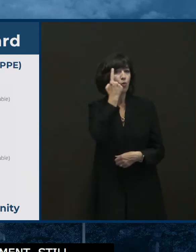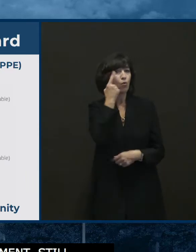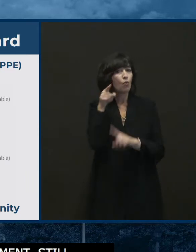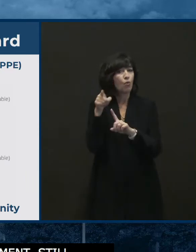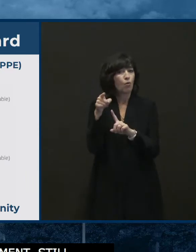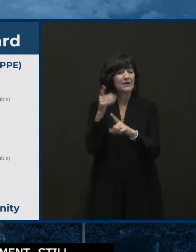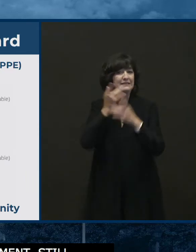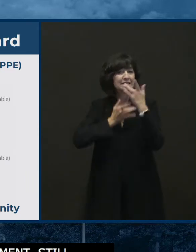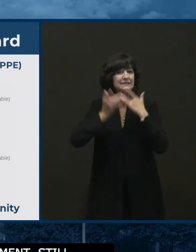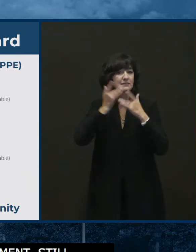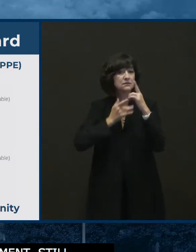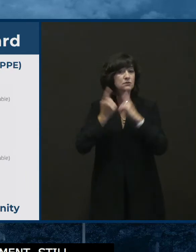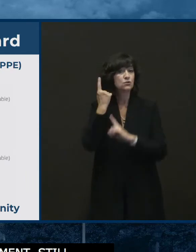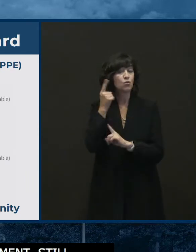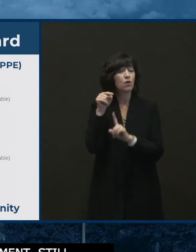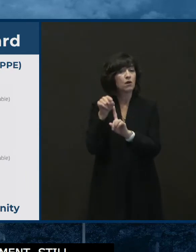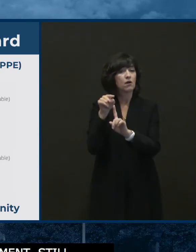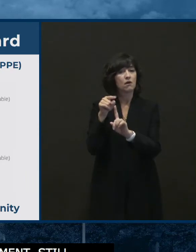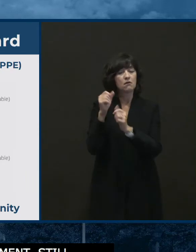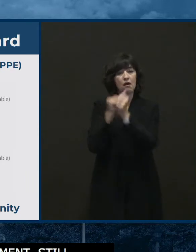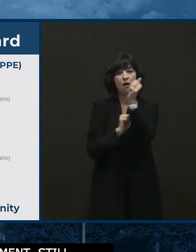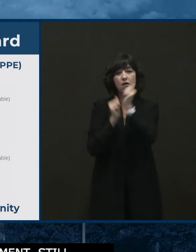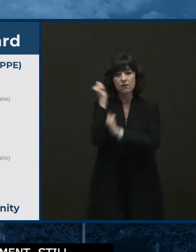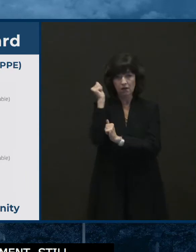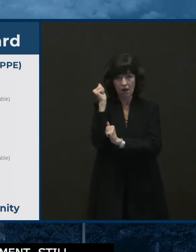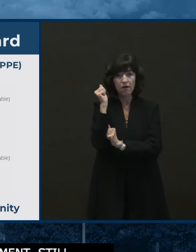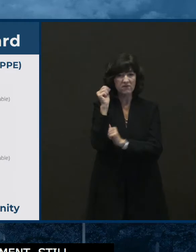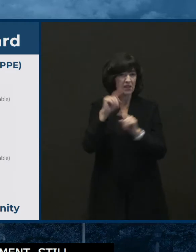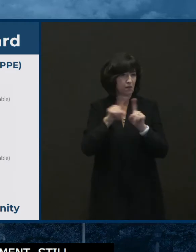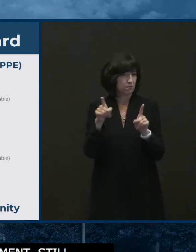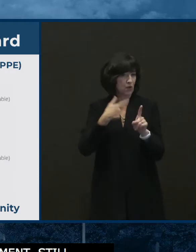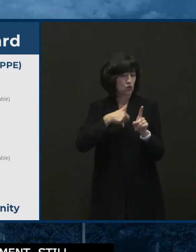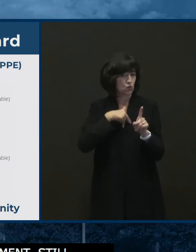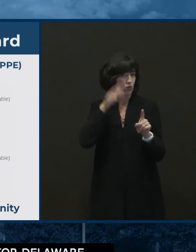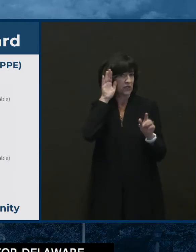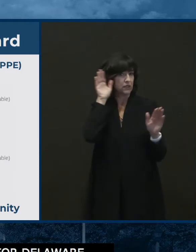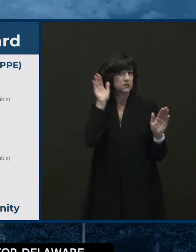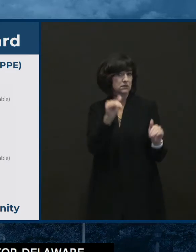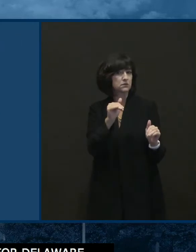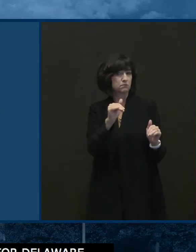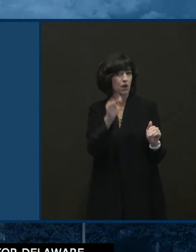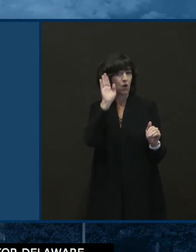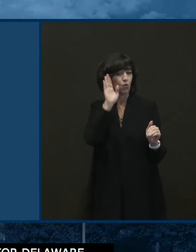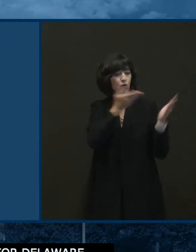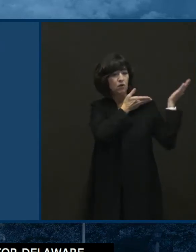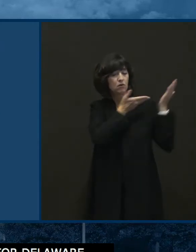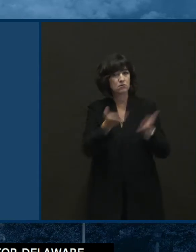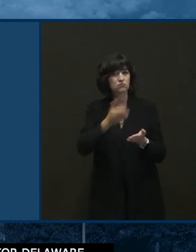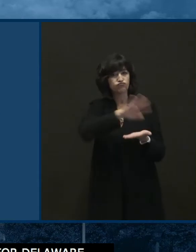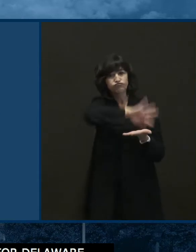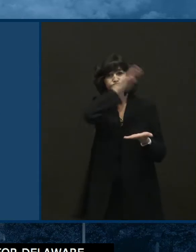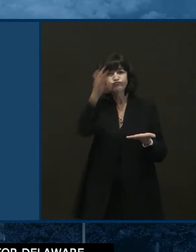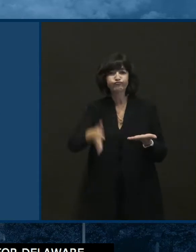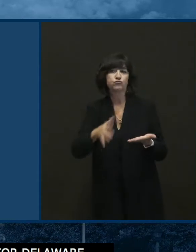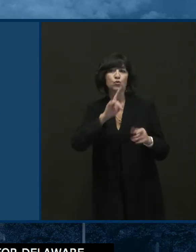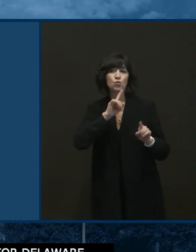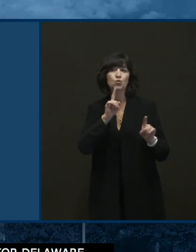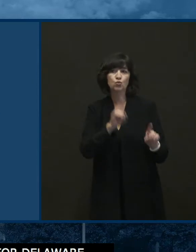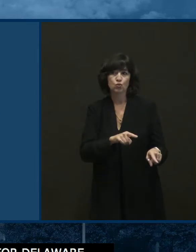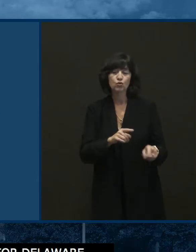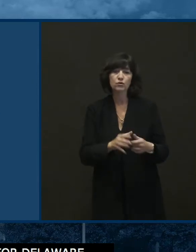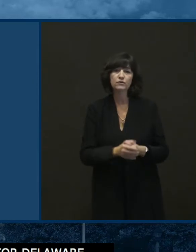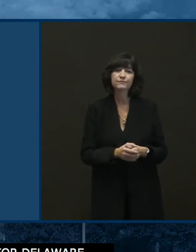We've got a big order in and expecting that soon. Everything else is in pretty good shape. As I've said at each of these